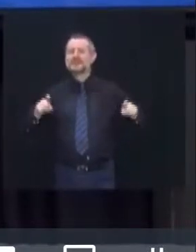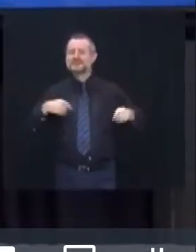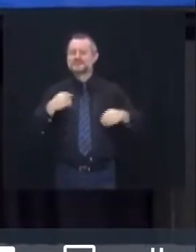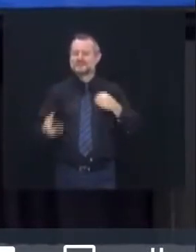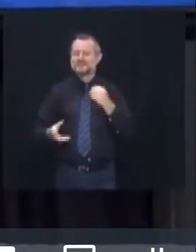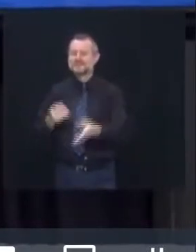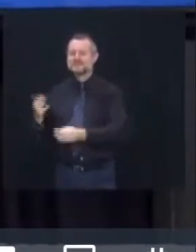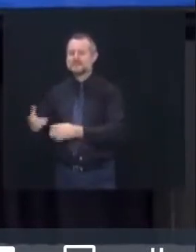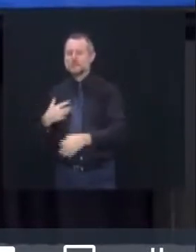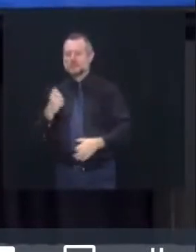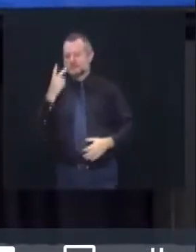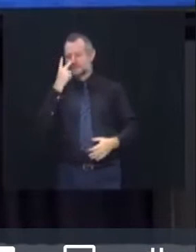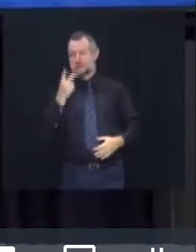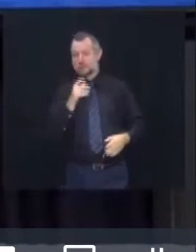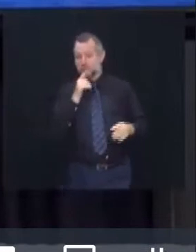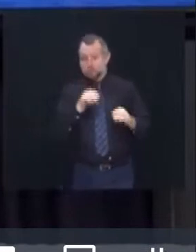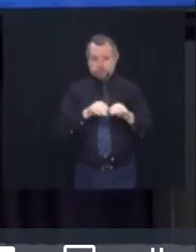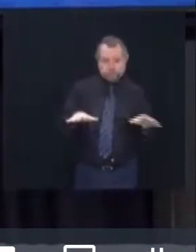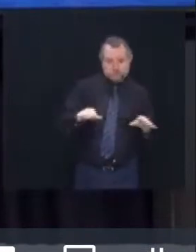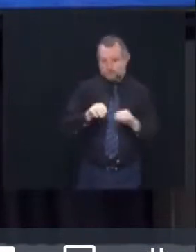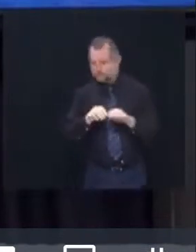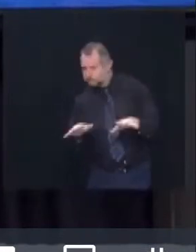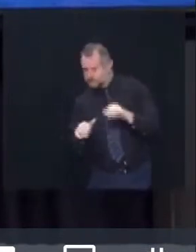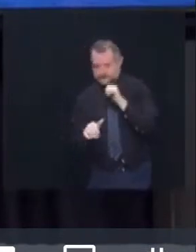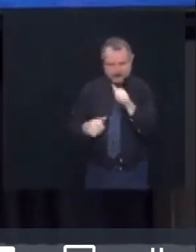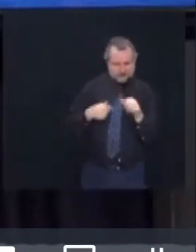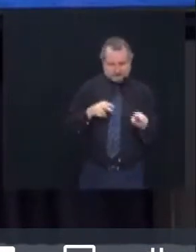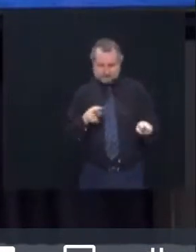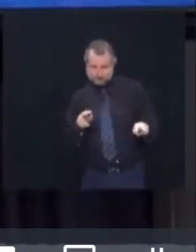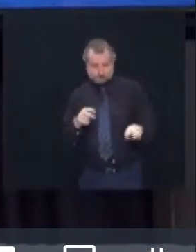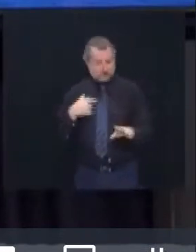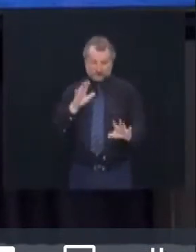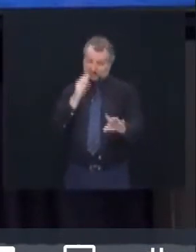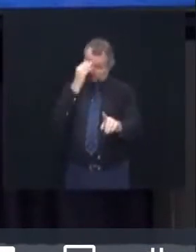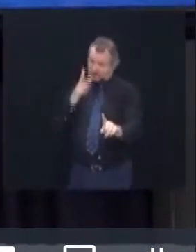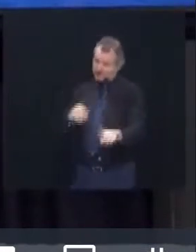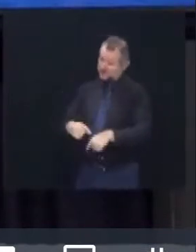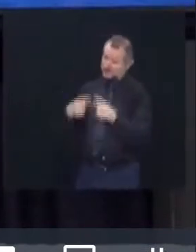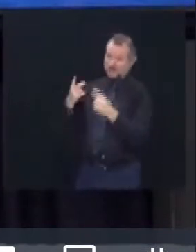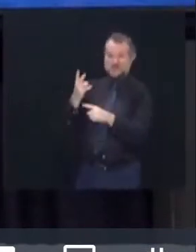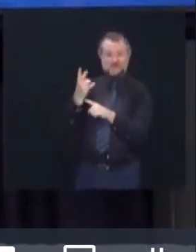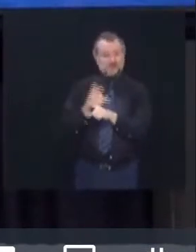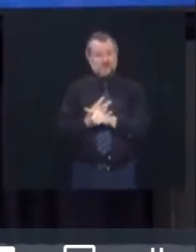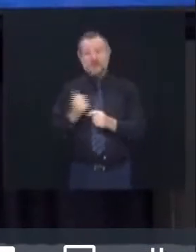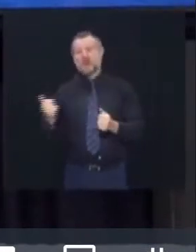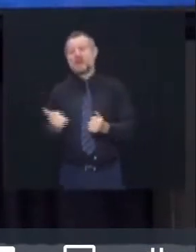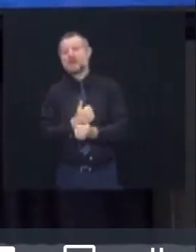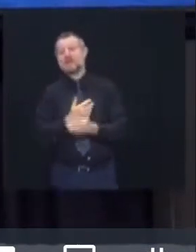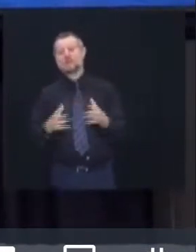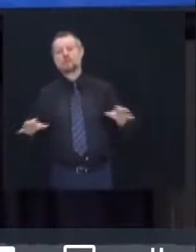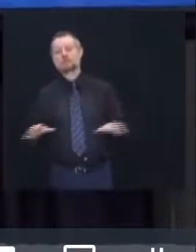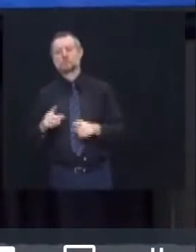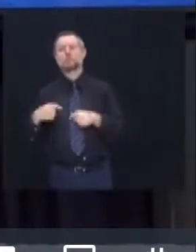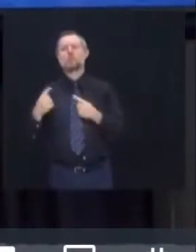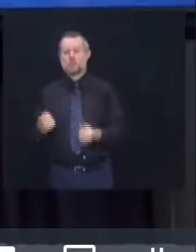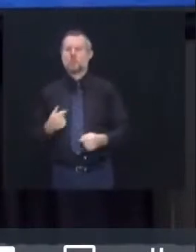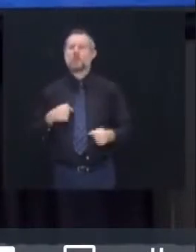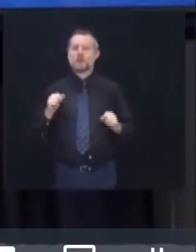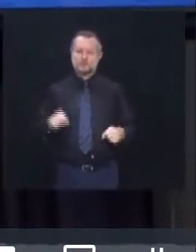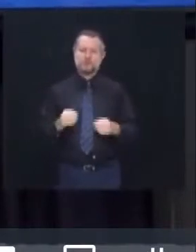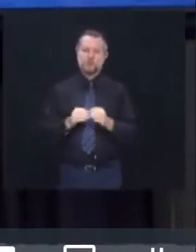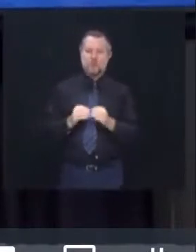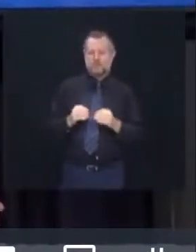the broader community? And as we've gone through this over the last 7 months, everything we've been doing has enabled us to be more nimble and